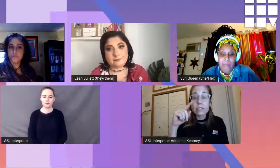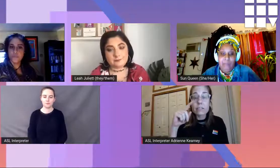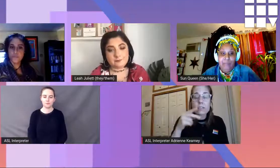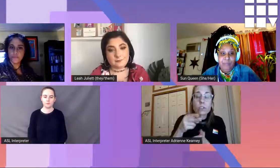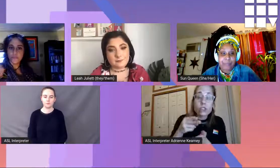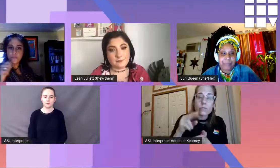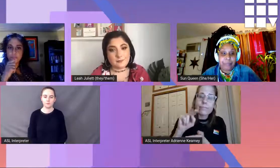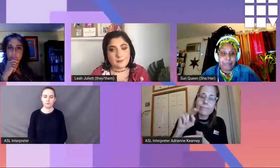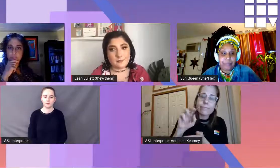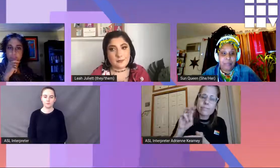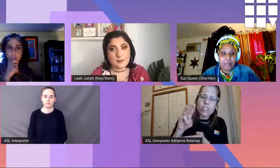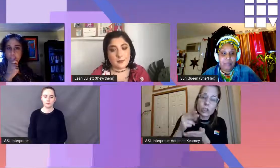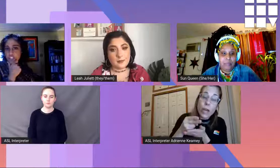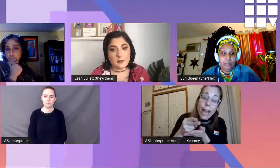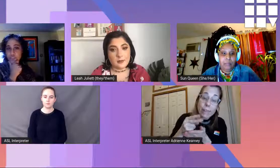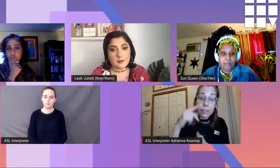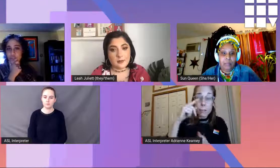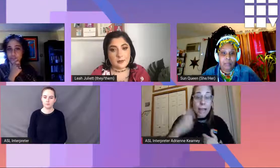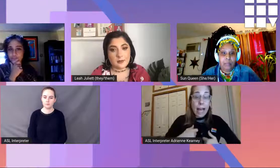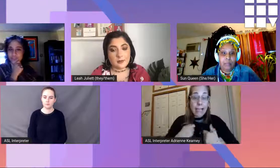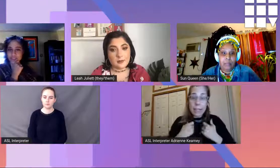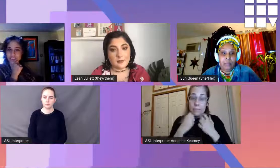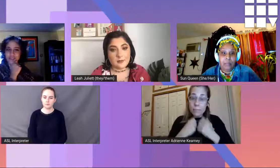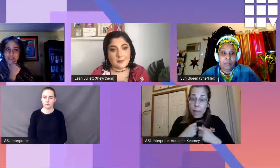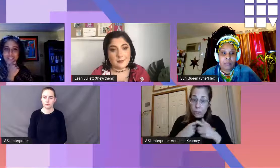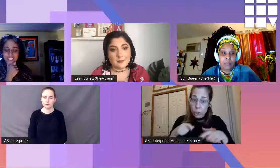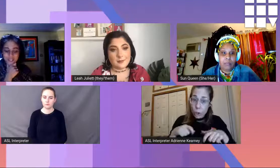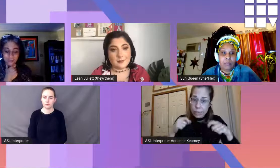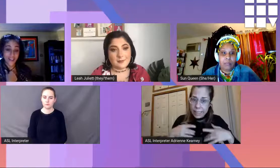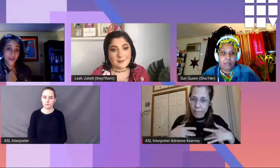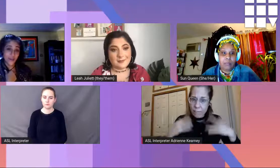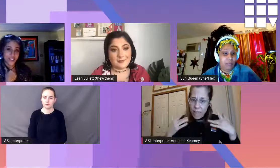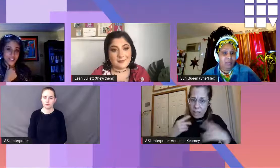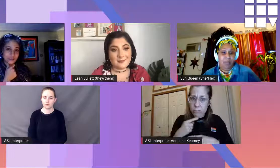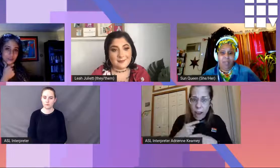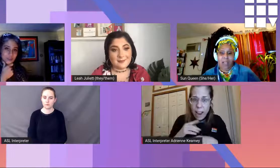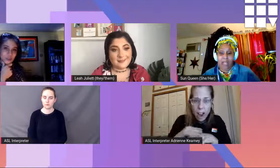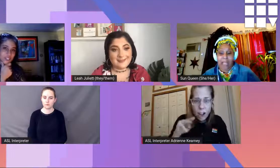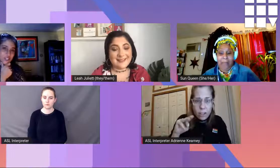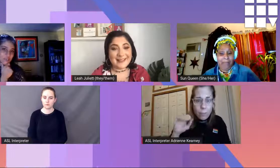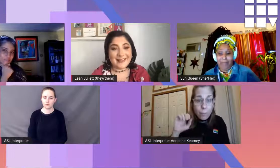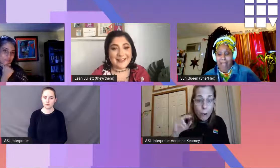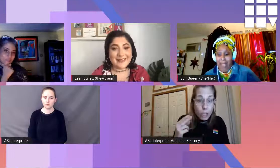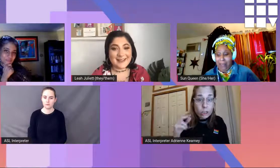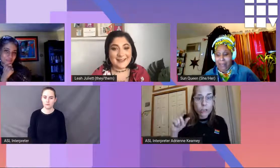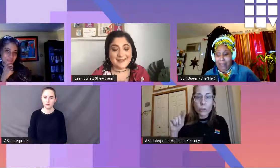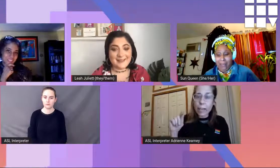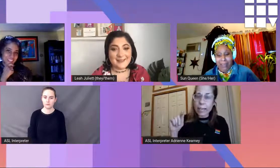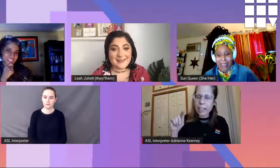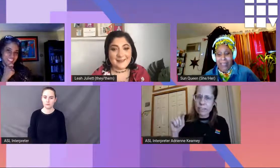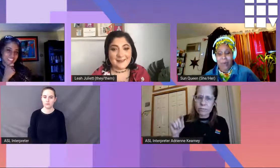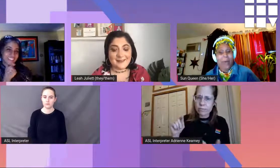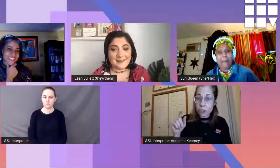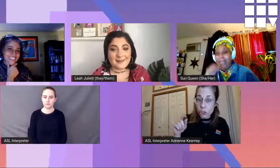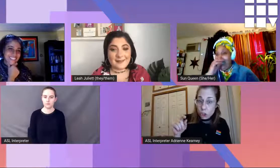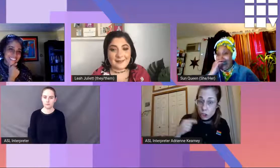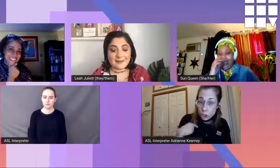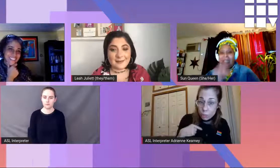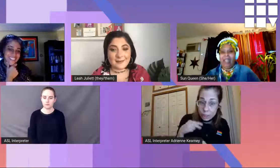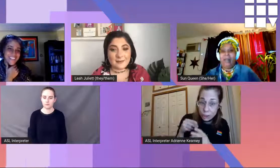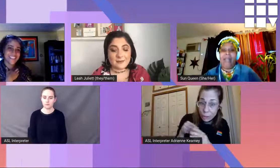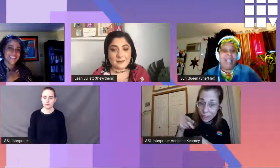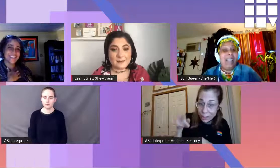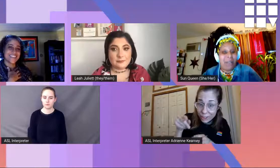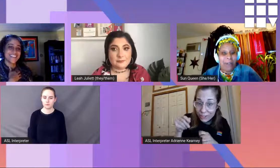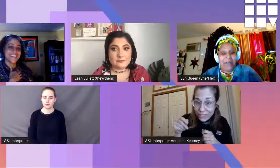you? And should we join you? Why do we want to show up? I know I want to show up, but why do we want to show up? Absolutely. Show up